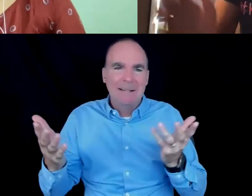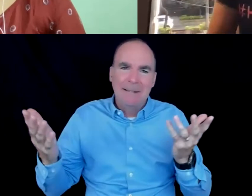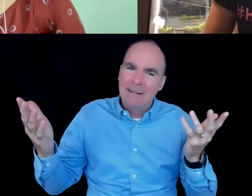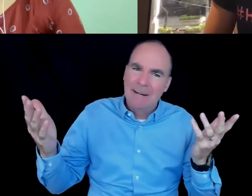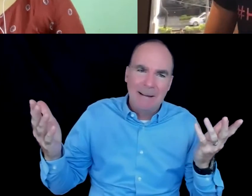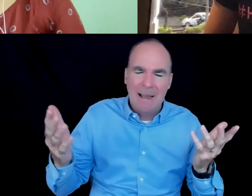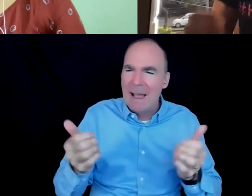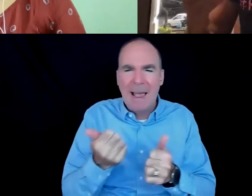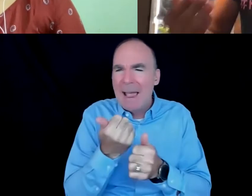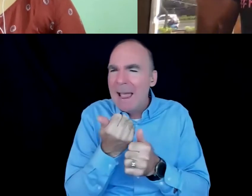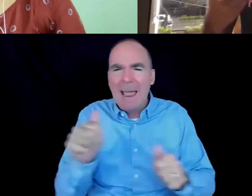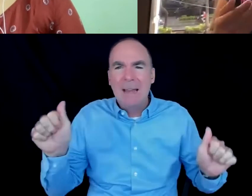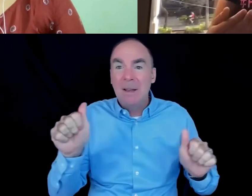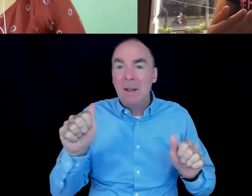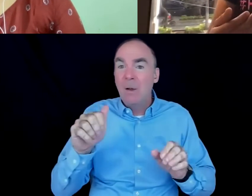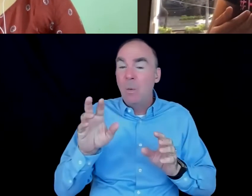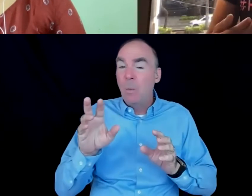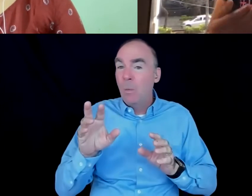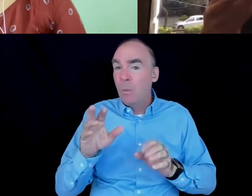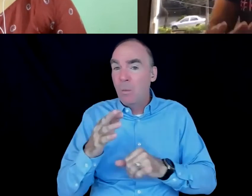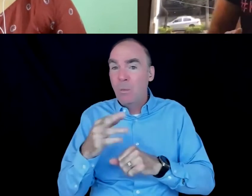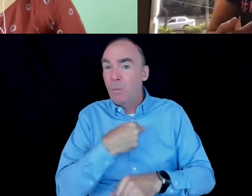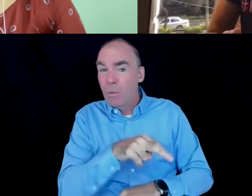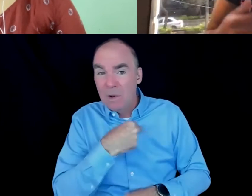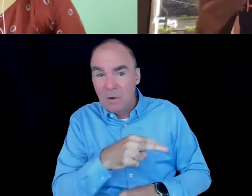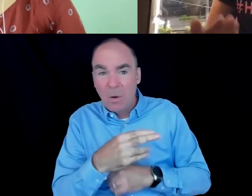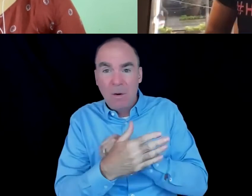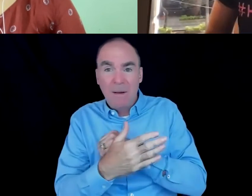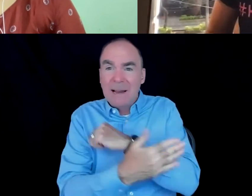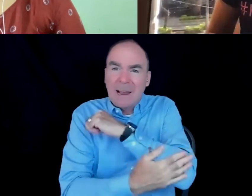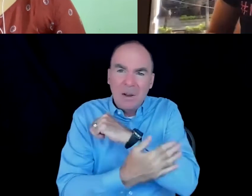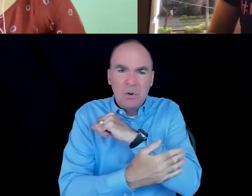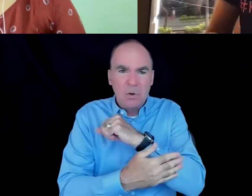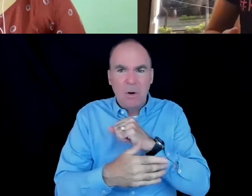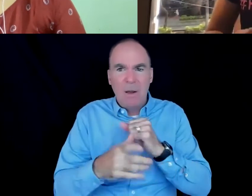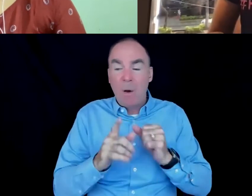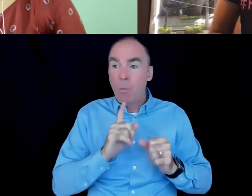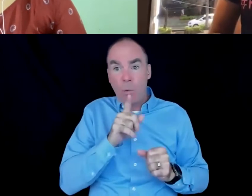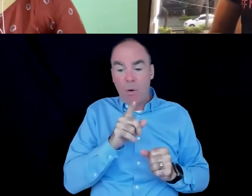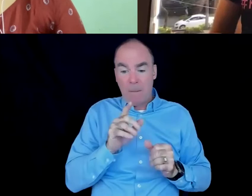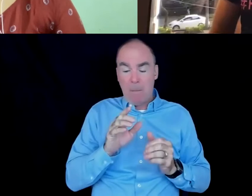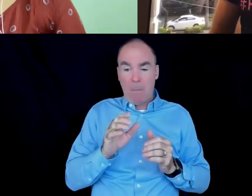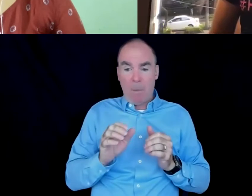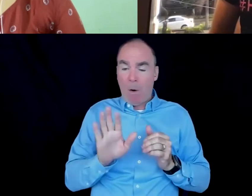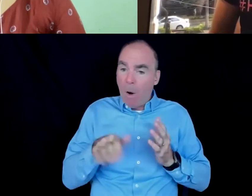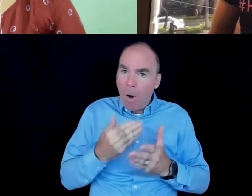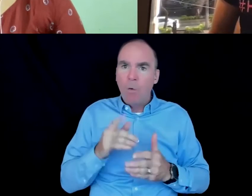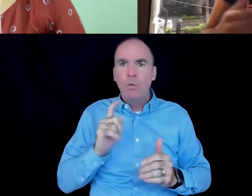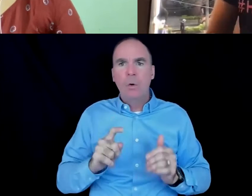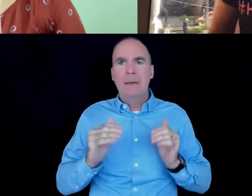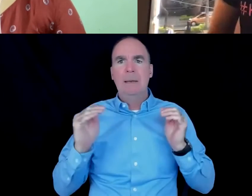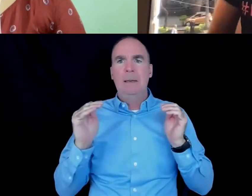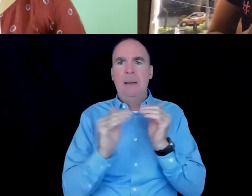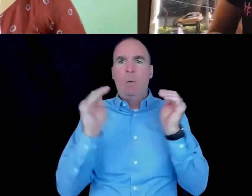in any corner around the world, it's telling us that we should not give an equal opportunity to everyone, that we should not have like